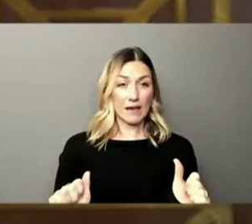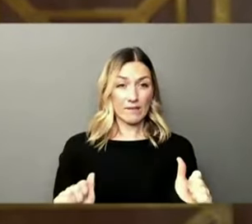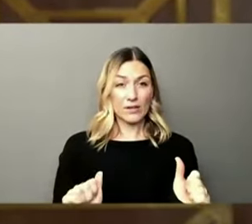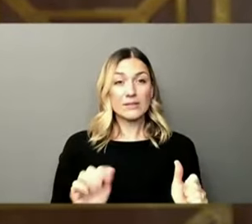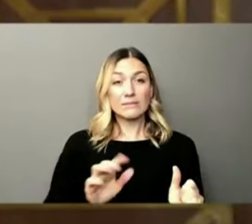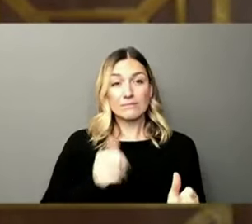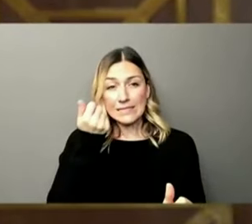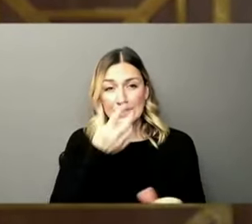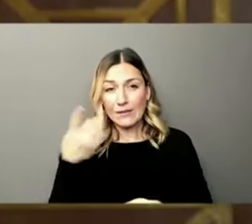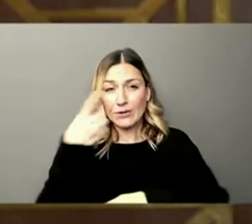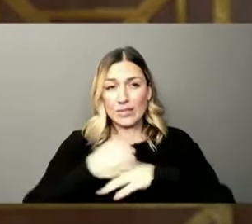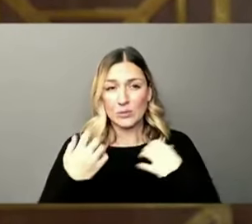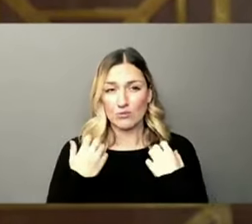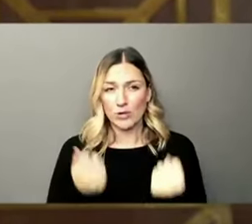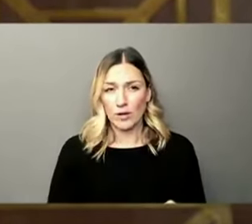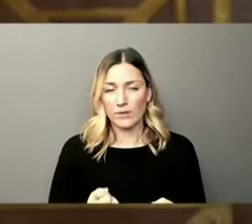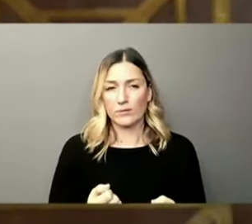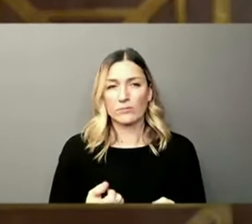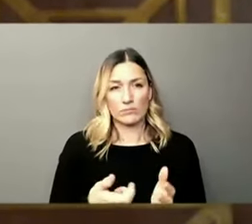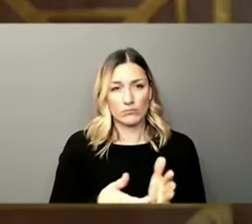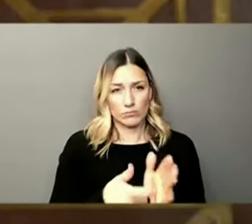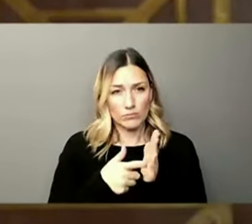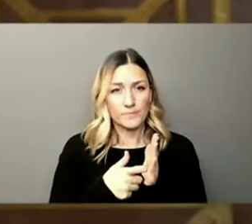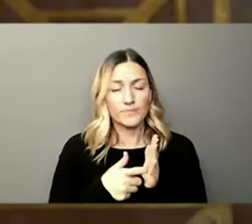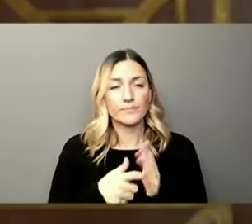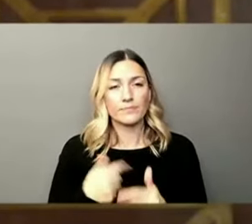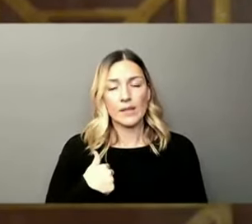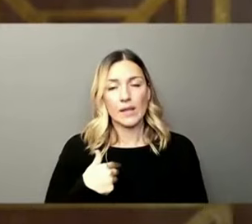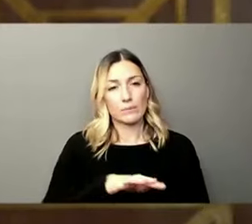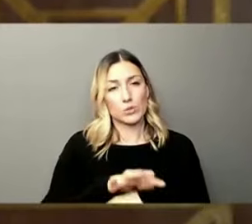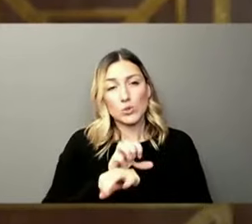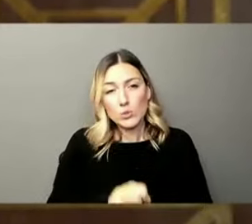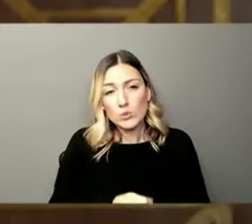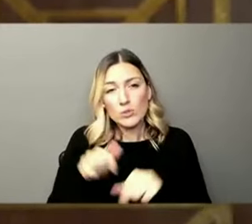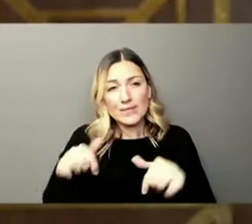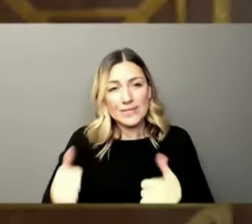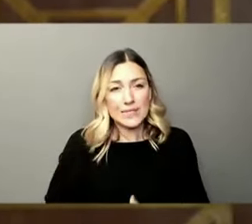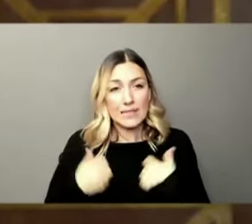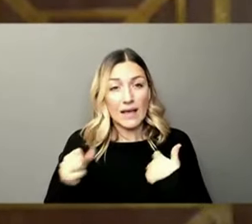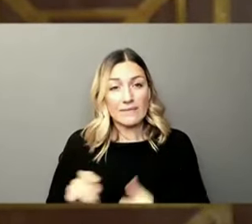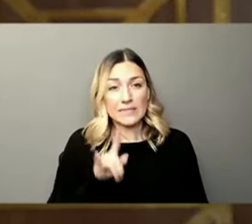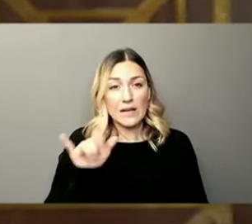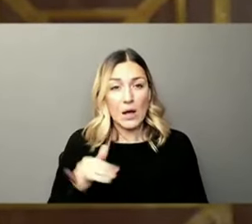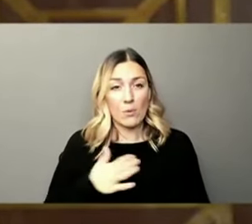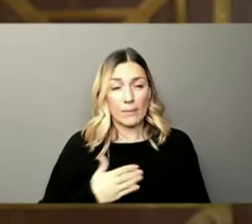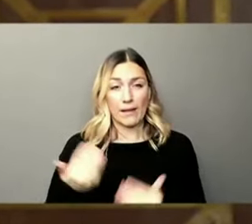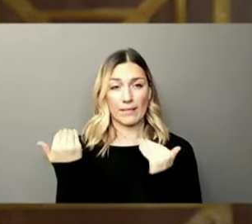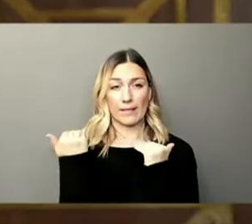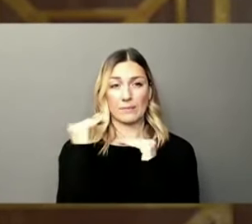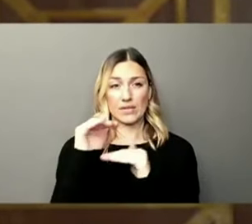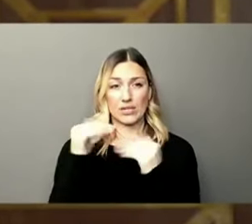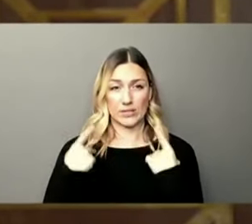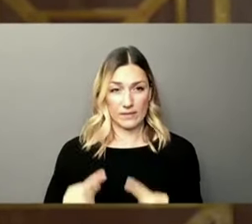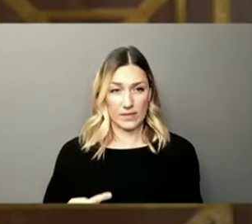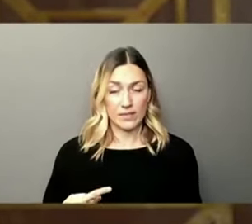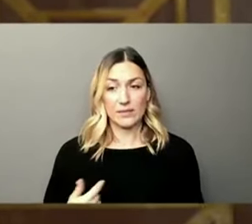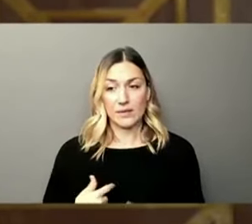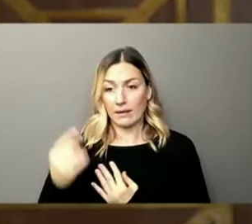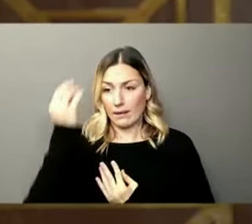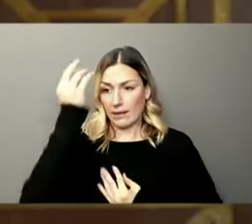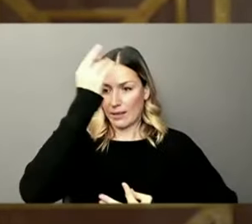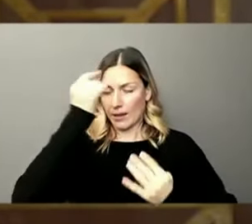days to recover. We've gotten used to this lifestyle and living within my physical limitations. When I think about what